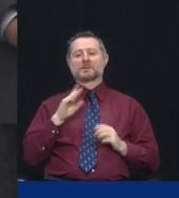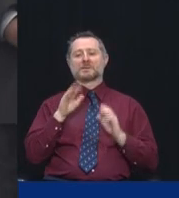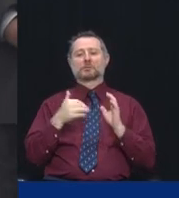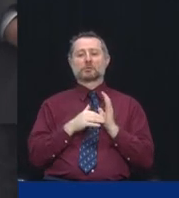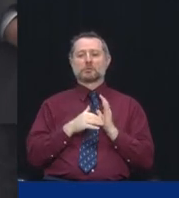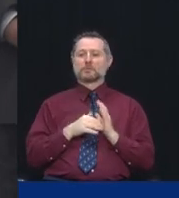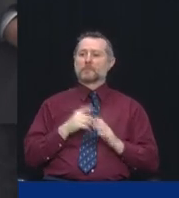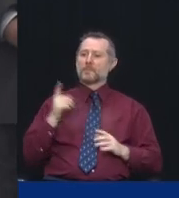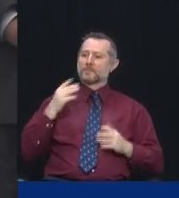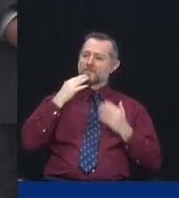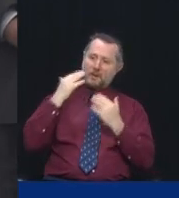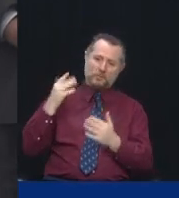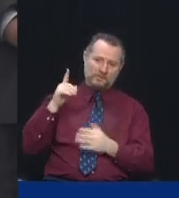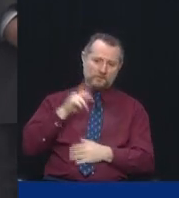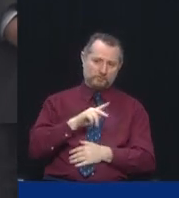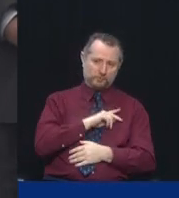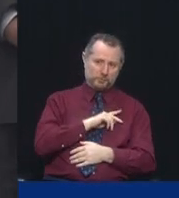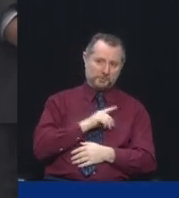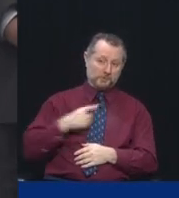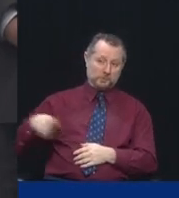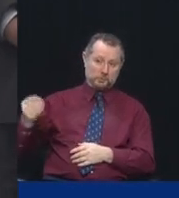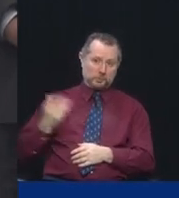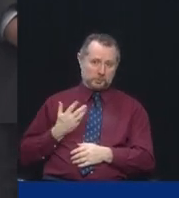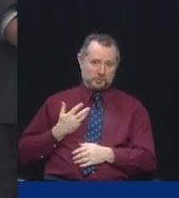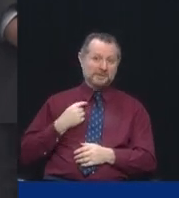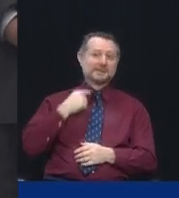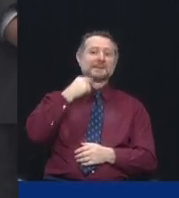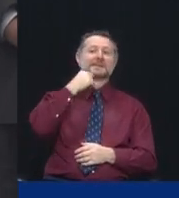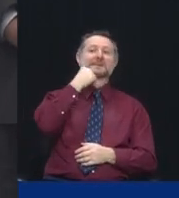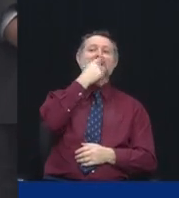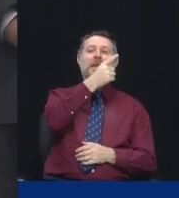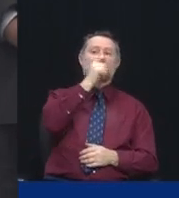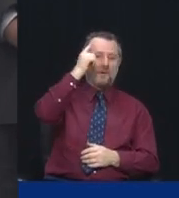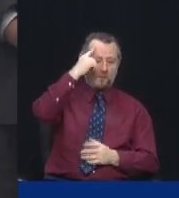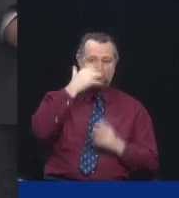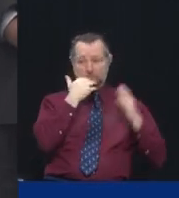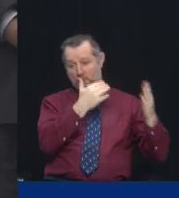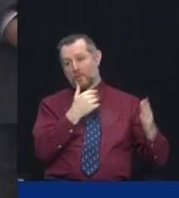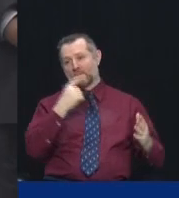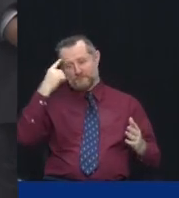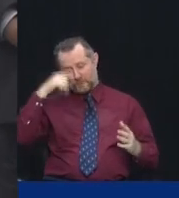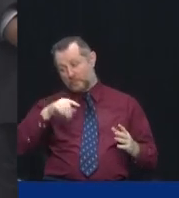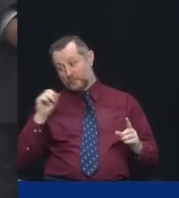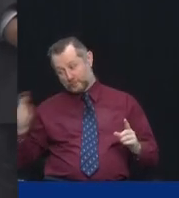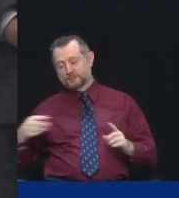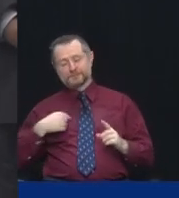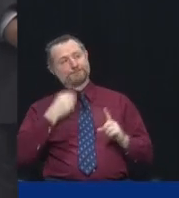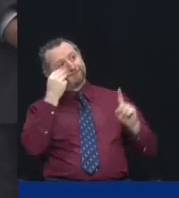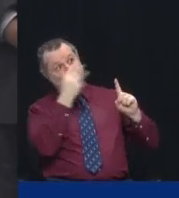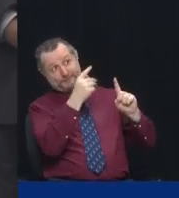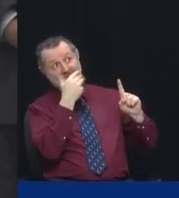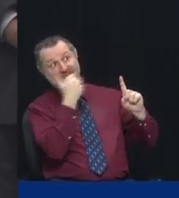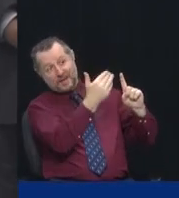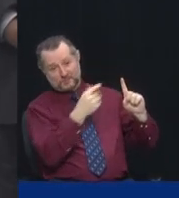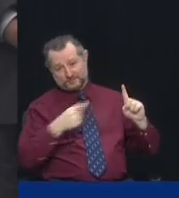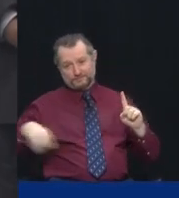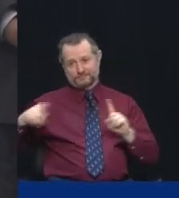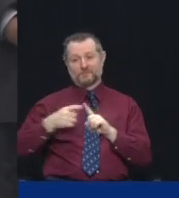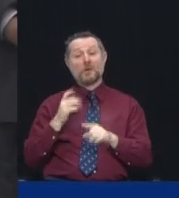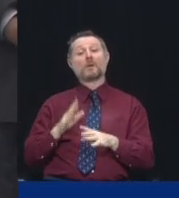see them. Thank the governor for me. So I'm thanking you for them. You also took the opportunity, which I think is awesome, to